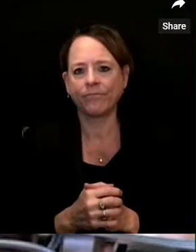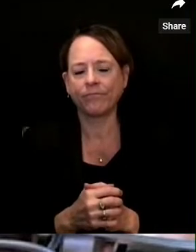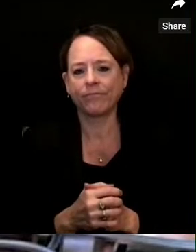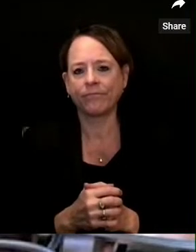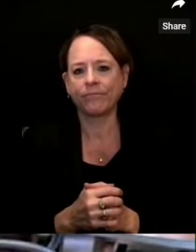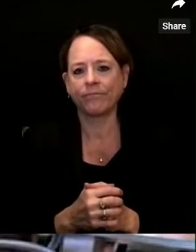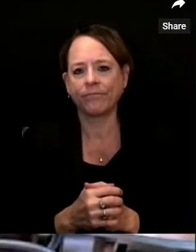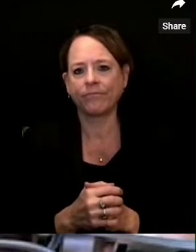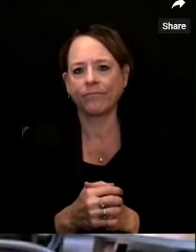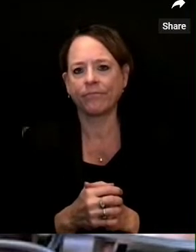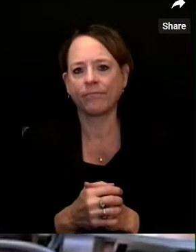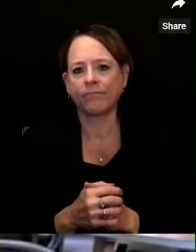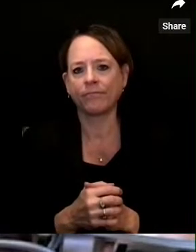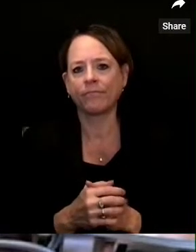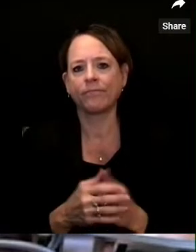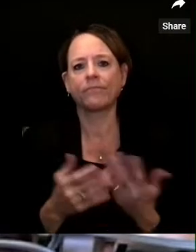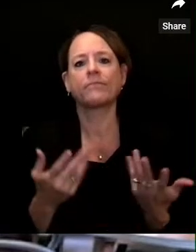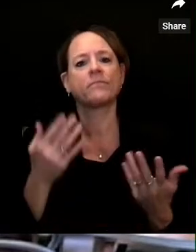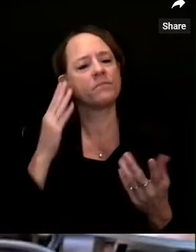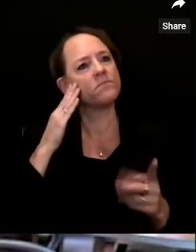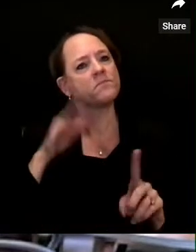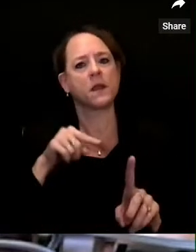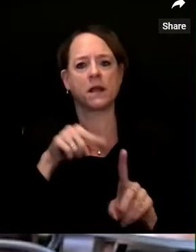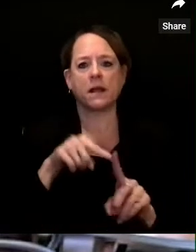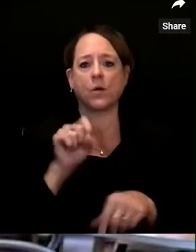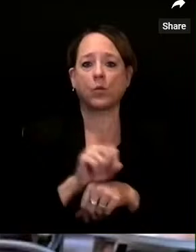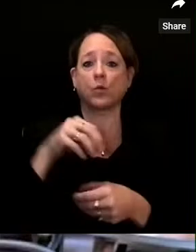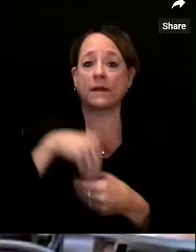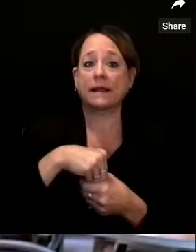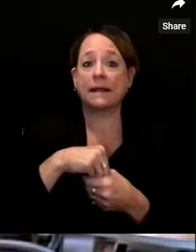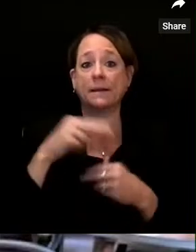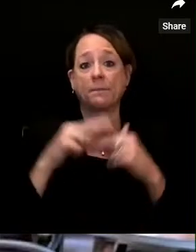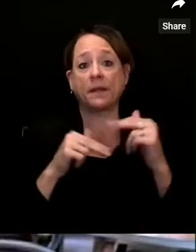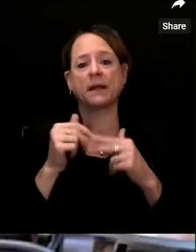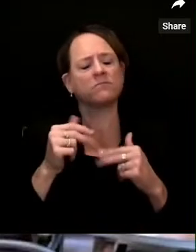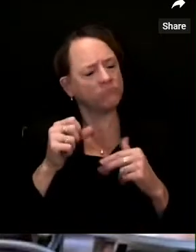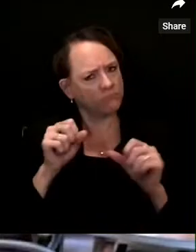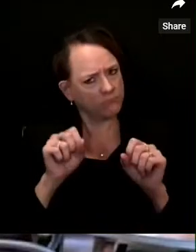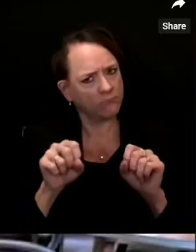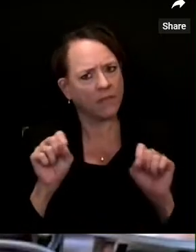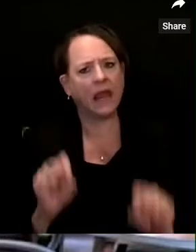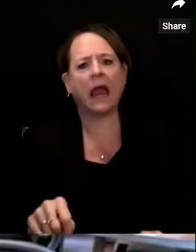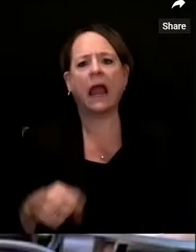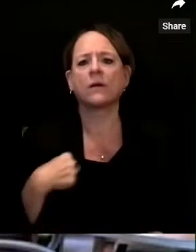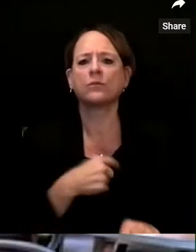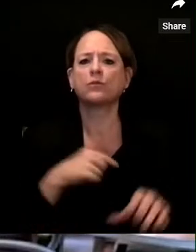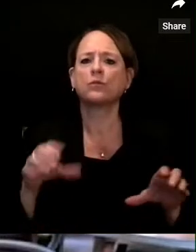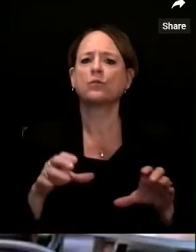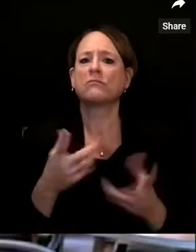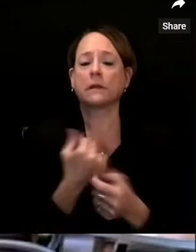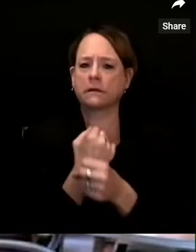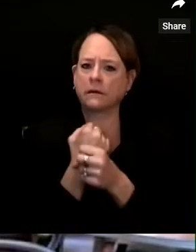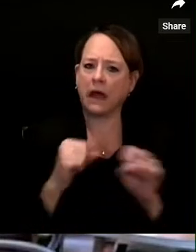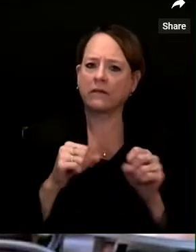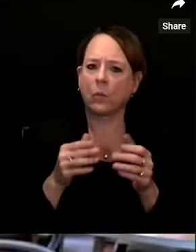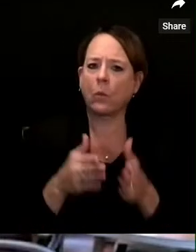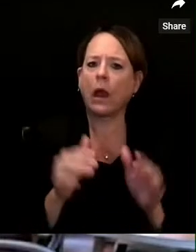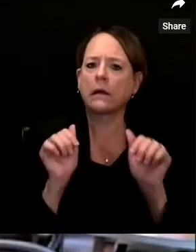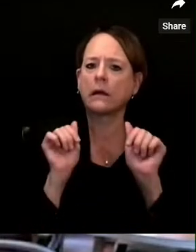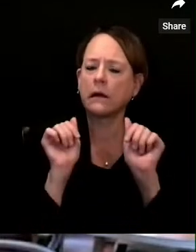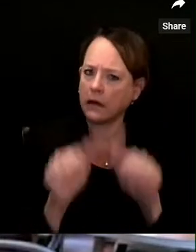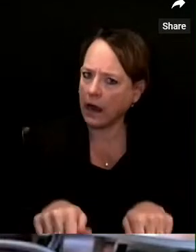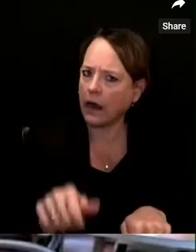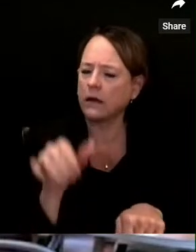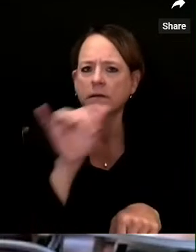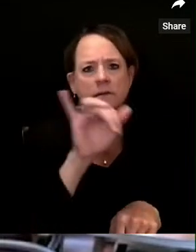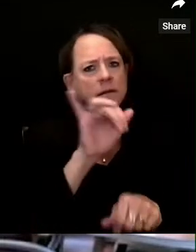pandemic. It's possible to operate a school safely in the midst of a pandemic, and that is what we are doing, no different than what we